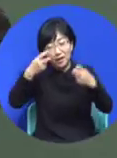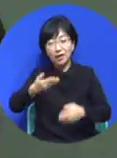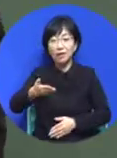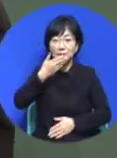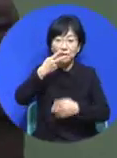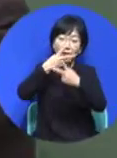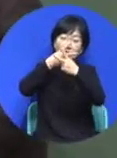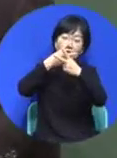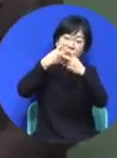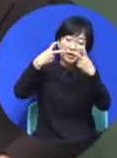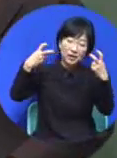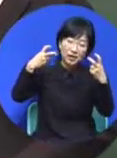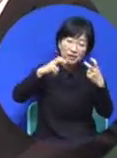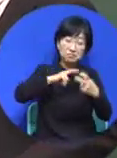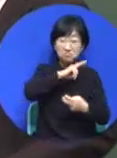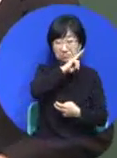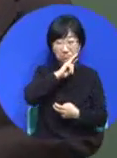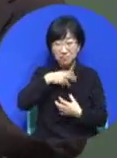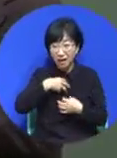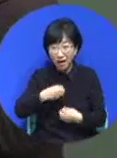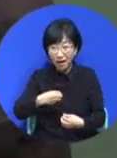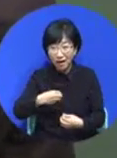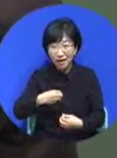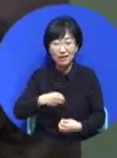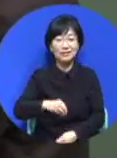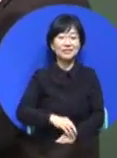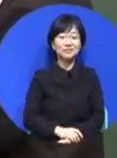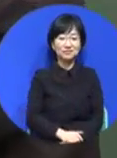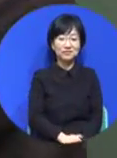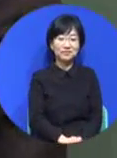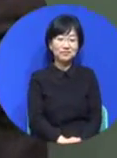eat and sleep. But that's not who we are.